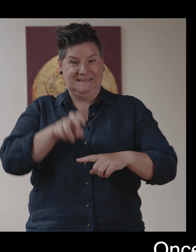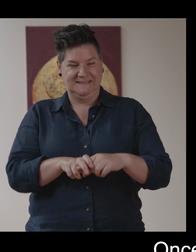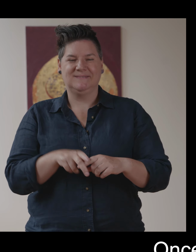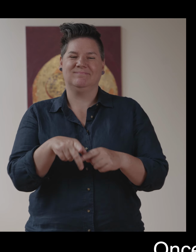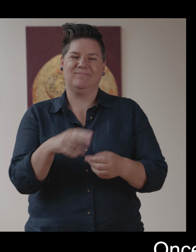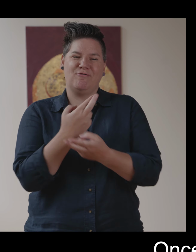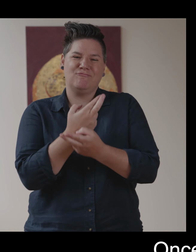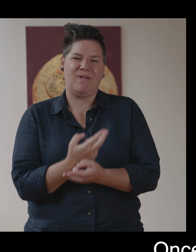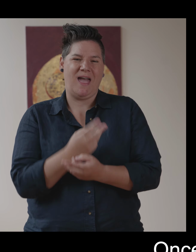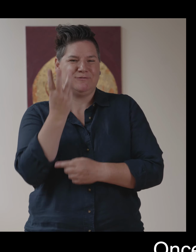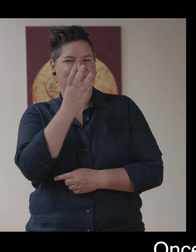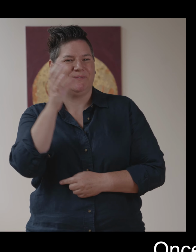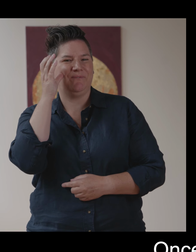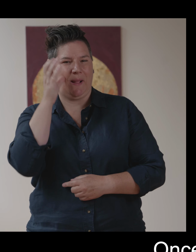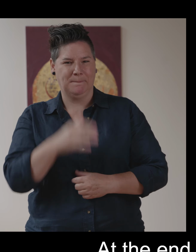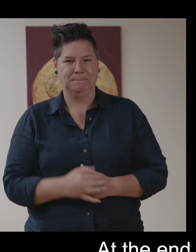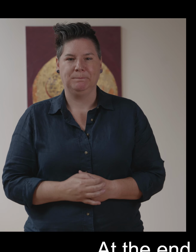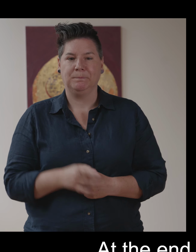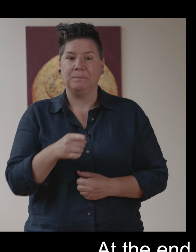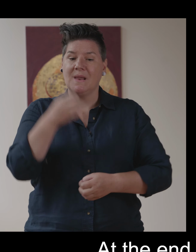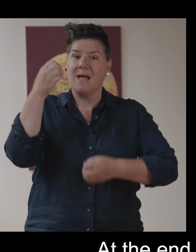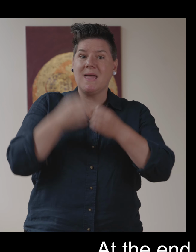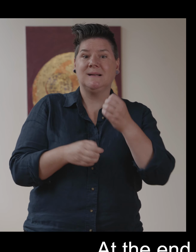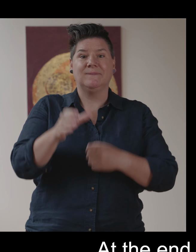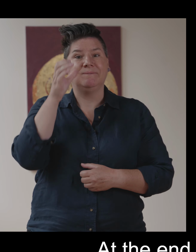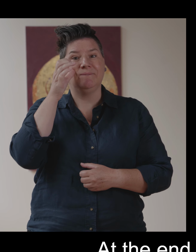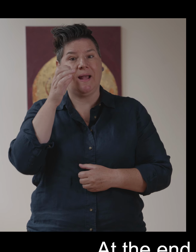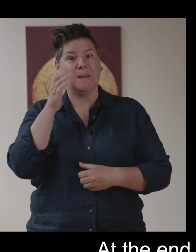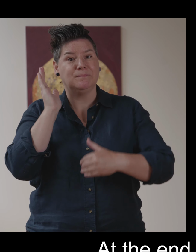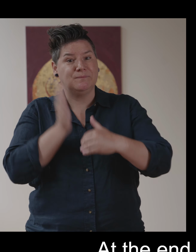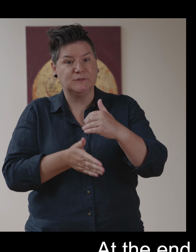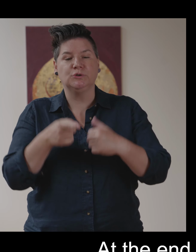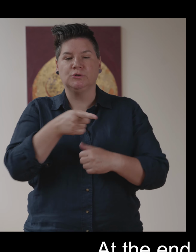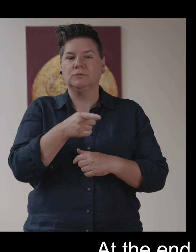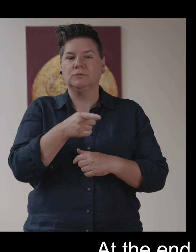seat relax and enjoy the movie. At the end of the screening you can exit the cinema by the same doors through which you entered.